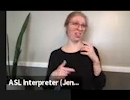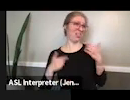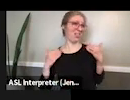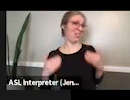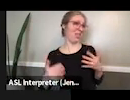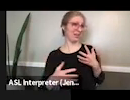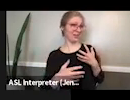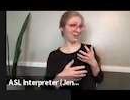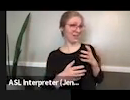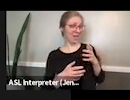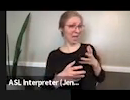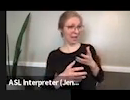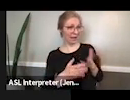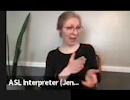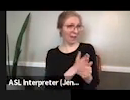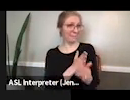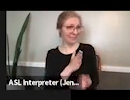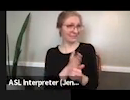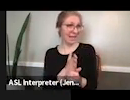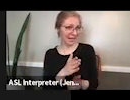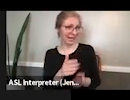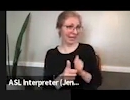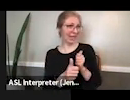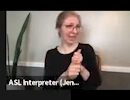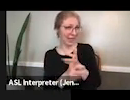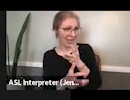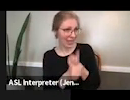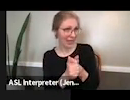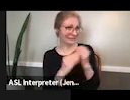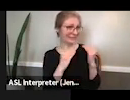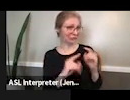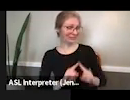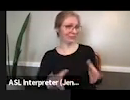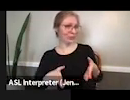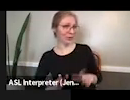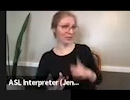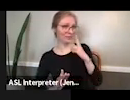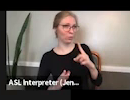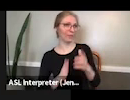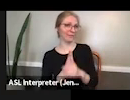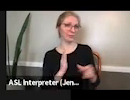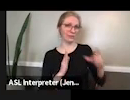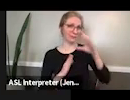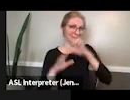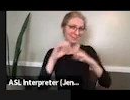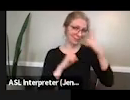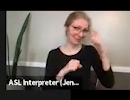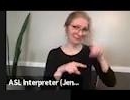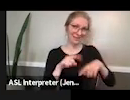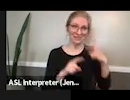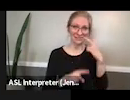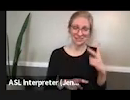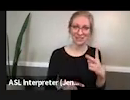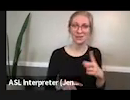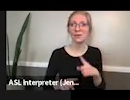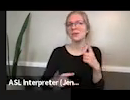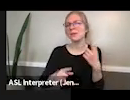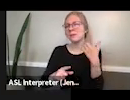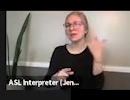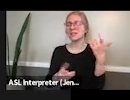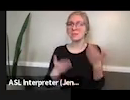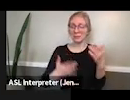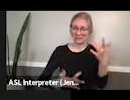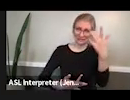and teaching in different ways for the skills this baby is missing because he can't see, because he may be so sick he's